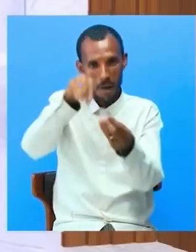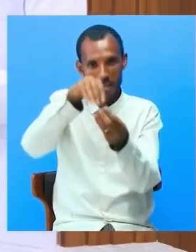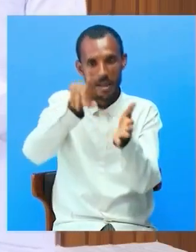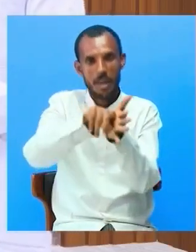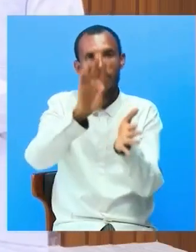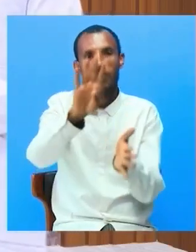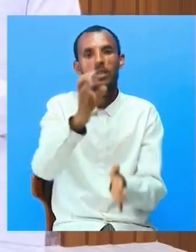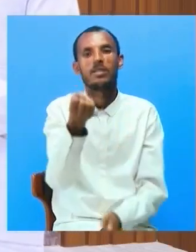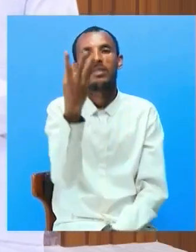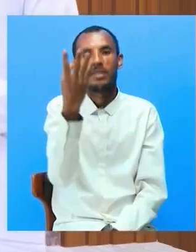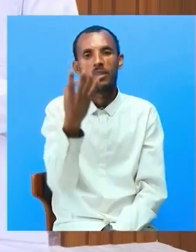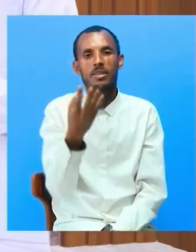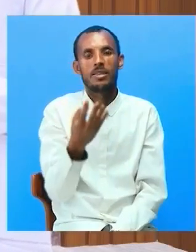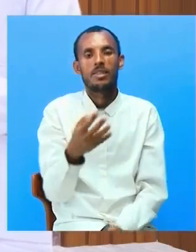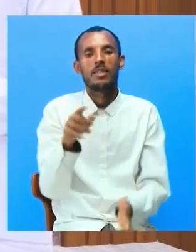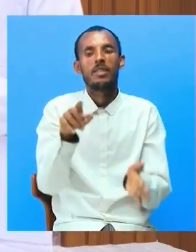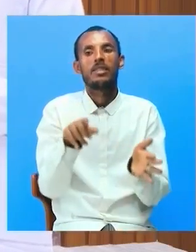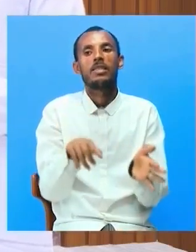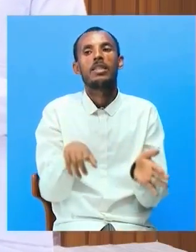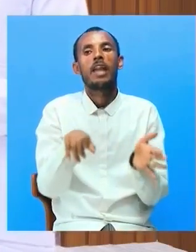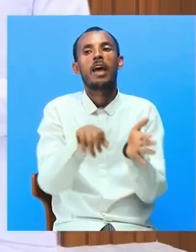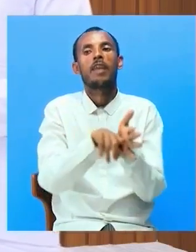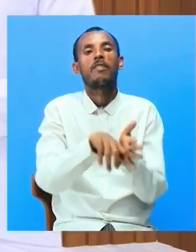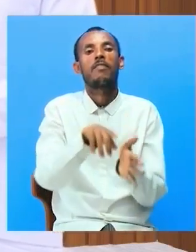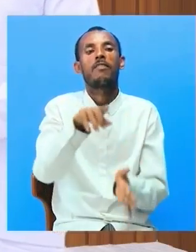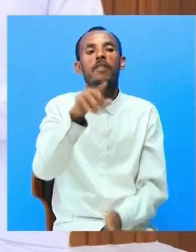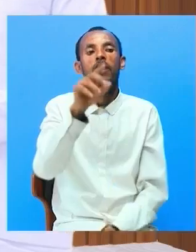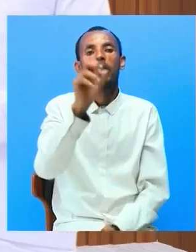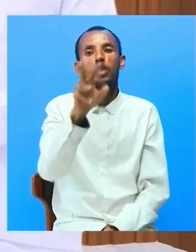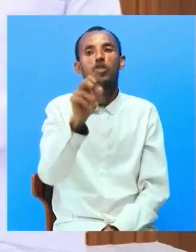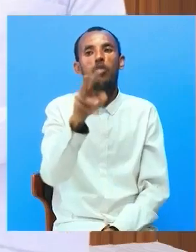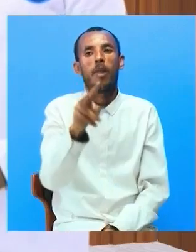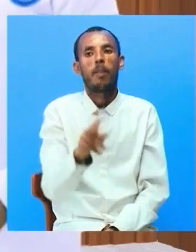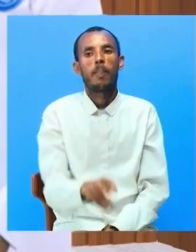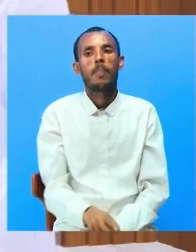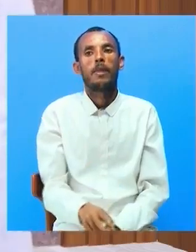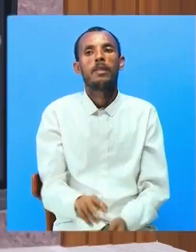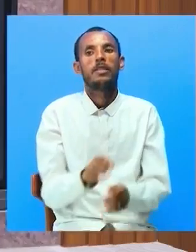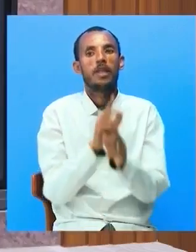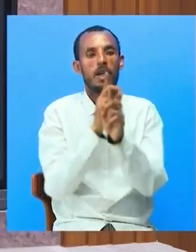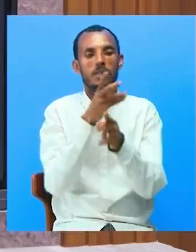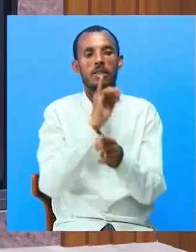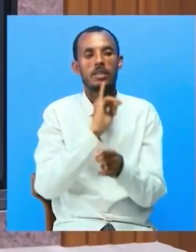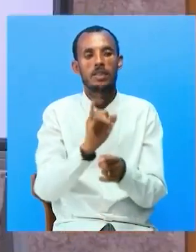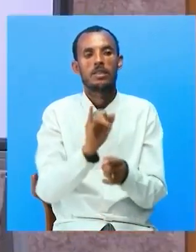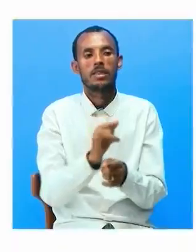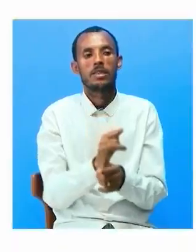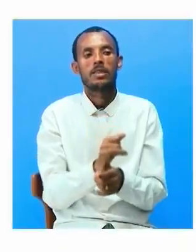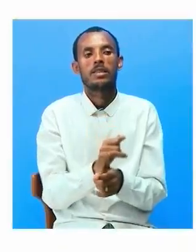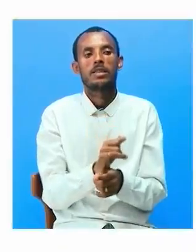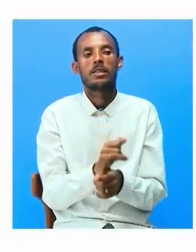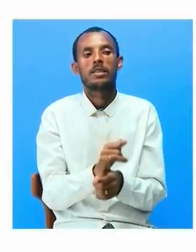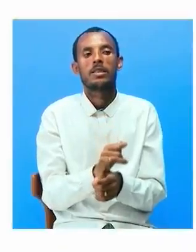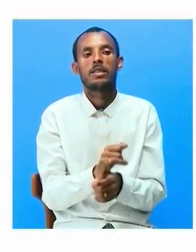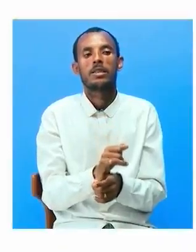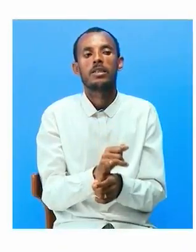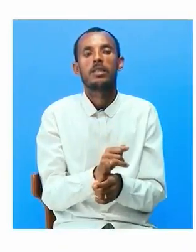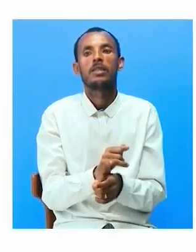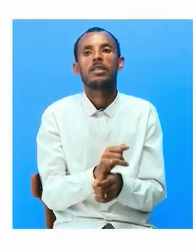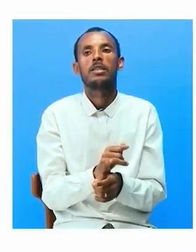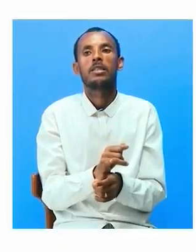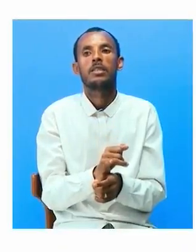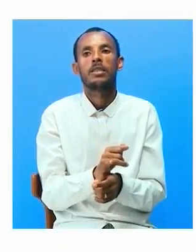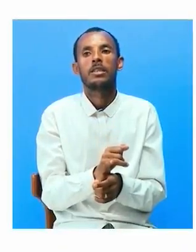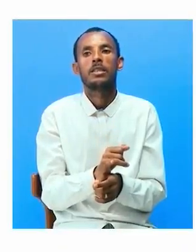add -4, you will have -12. Therefore, the correct answer for this is